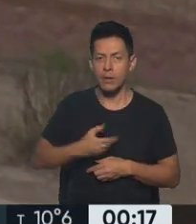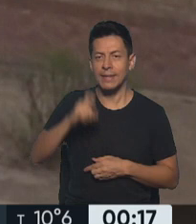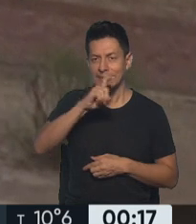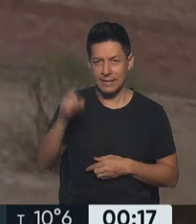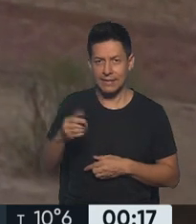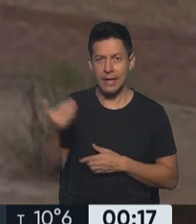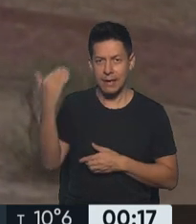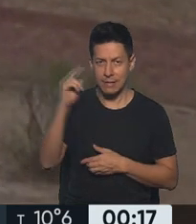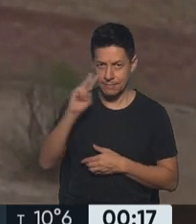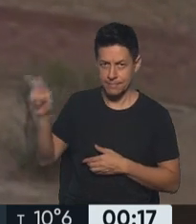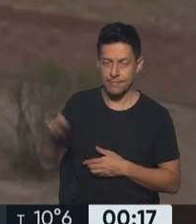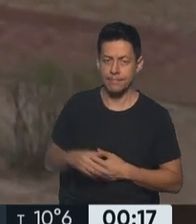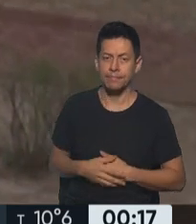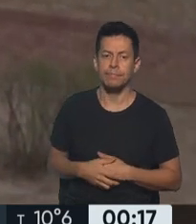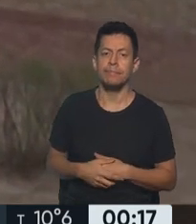les parece, lo escuchamos.